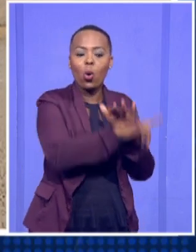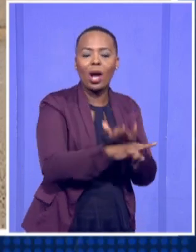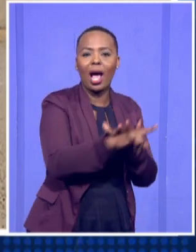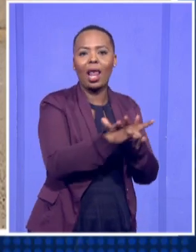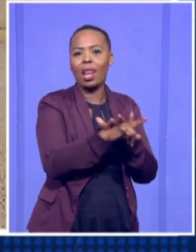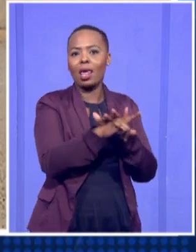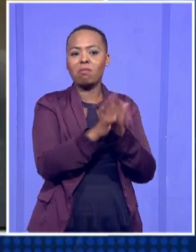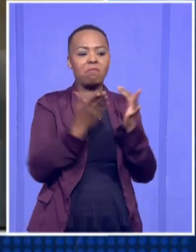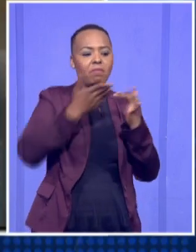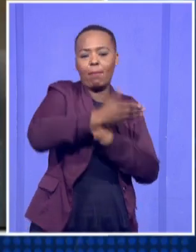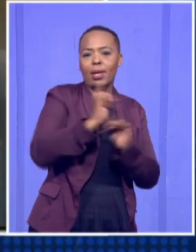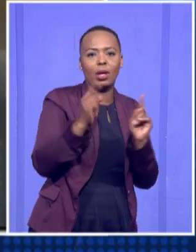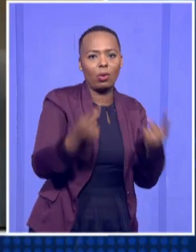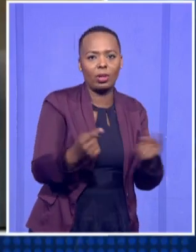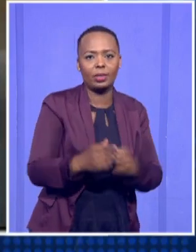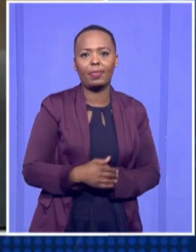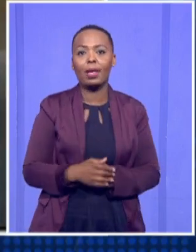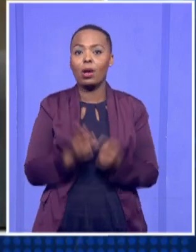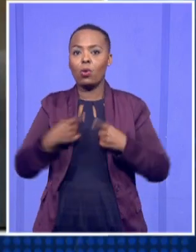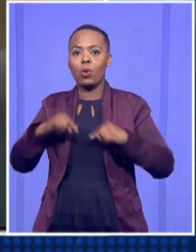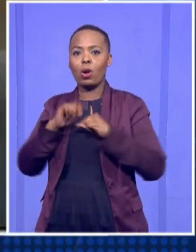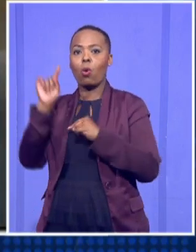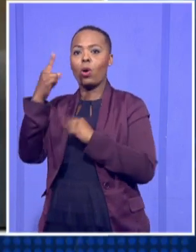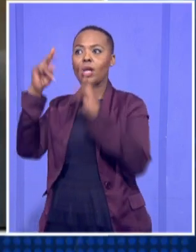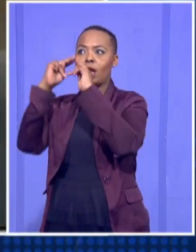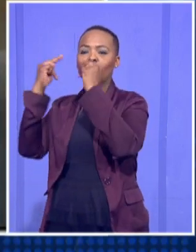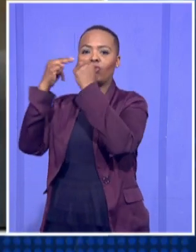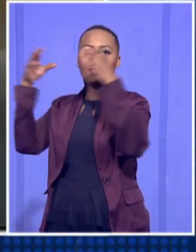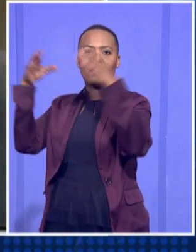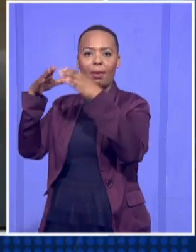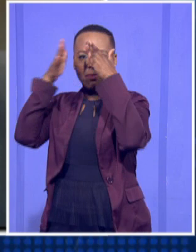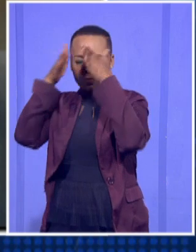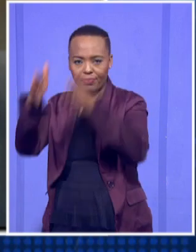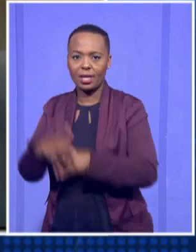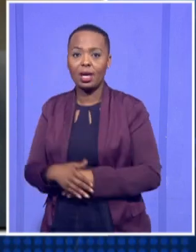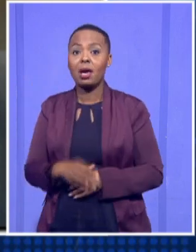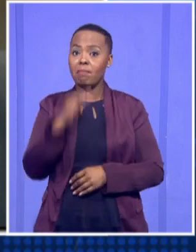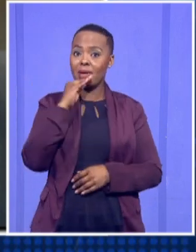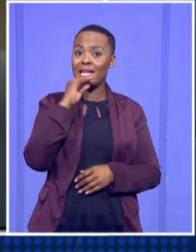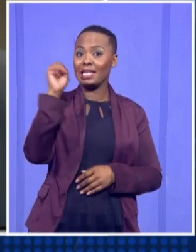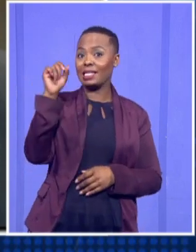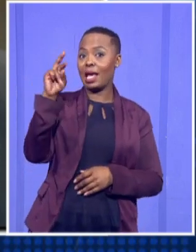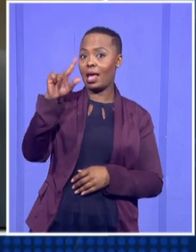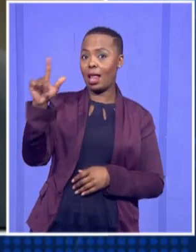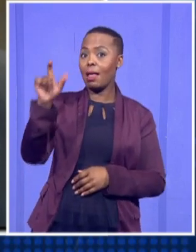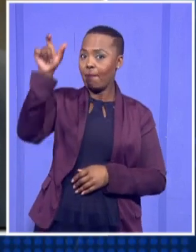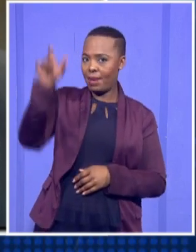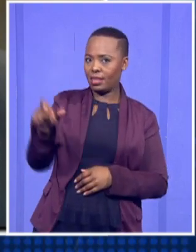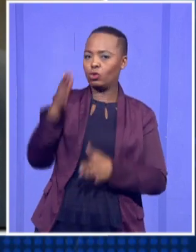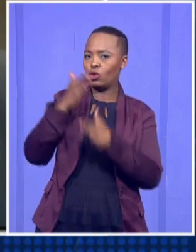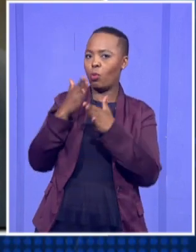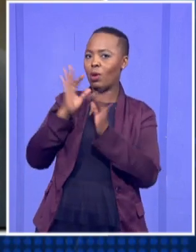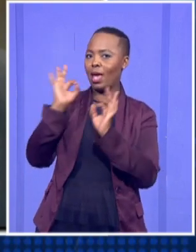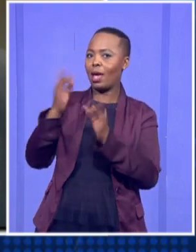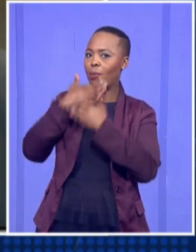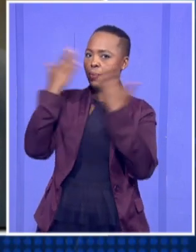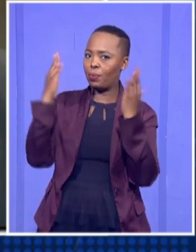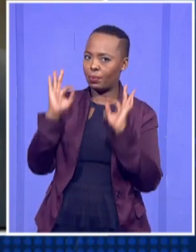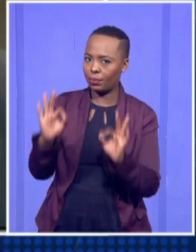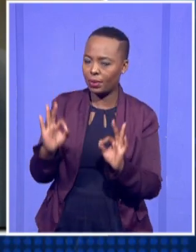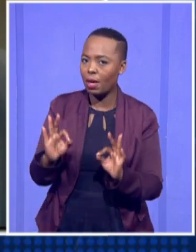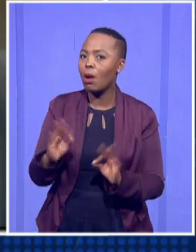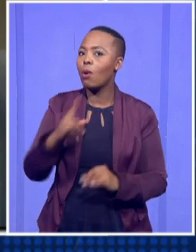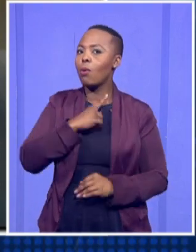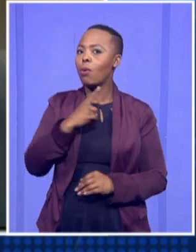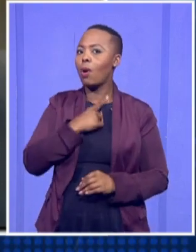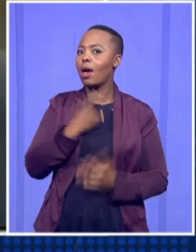it sounds like someone is not doing their job. If Sanral is responsible only for a certain portion, you look